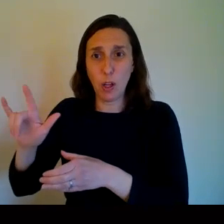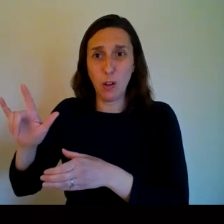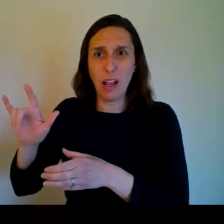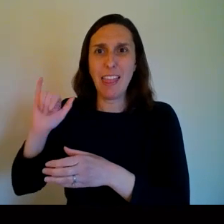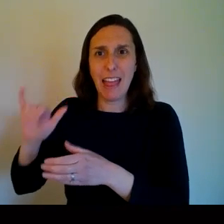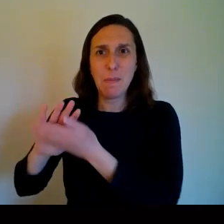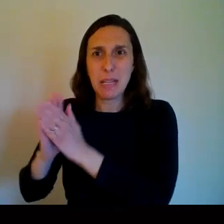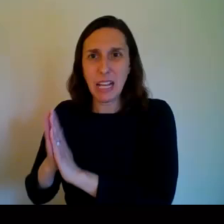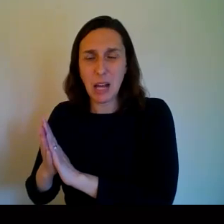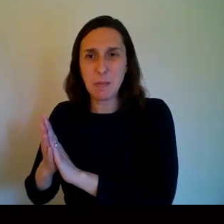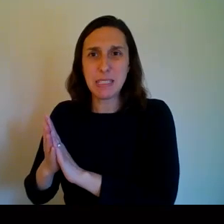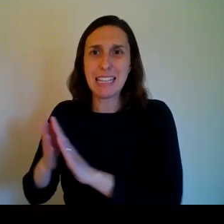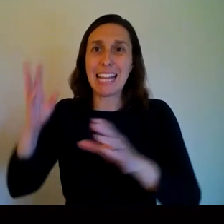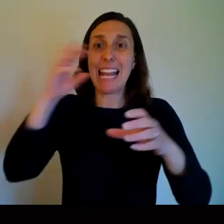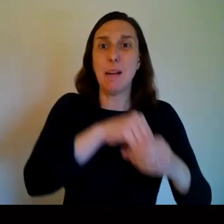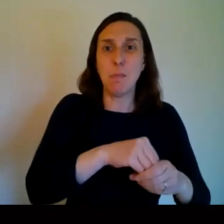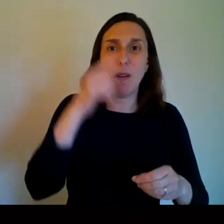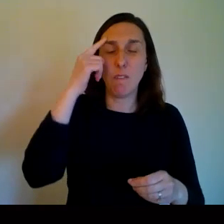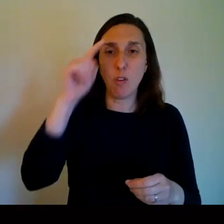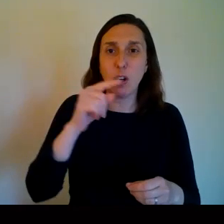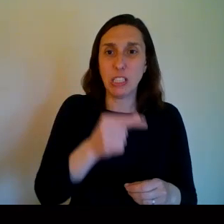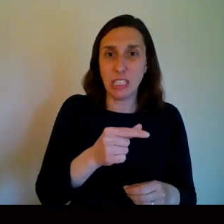G. So the answers to F